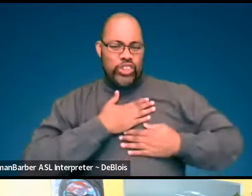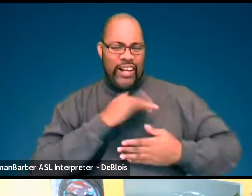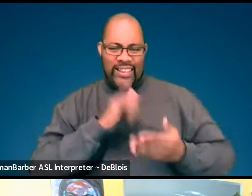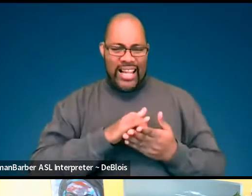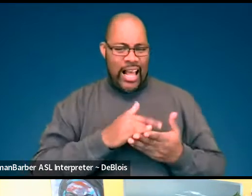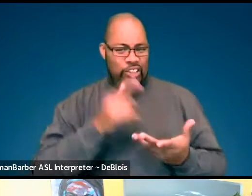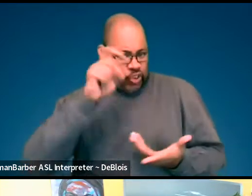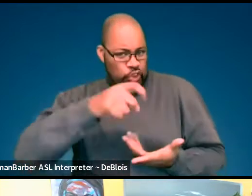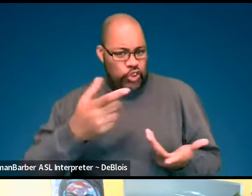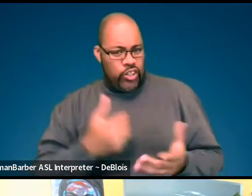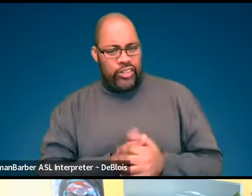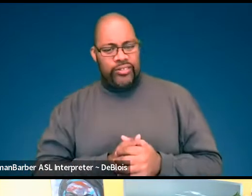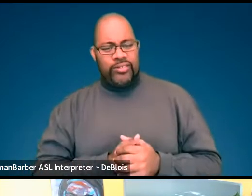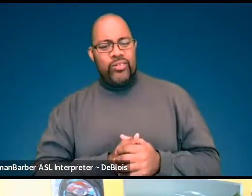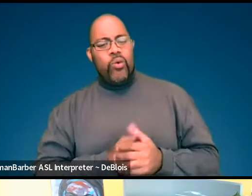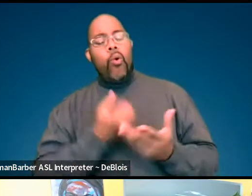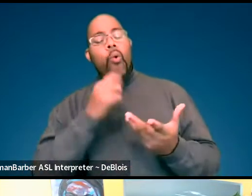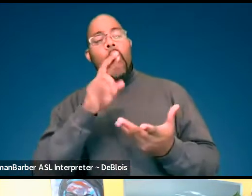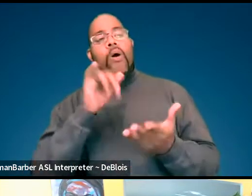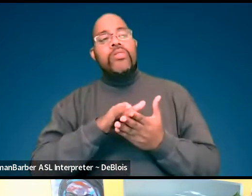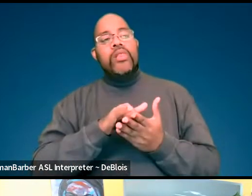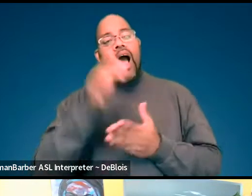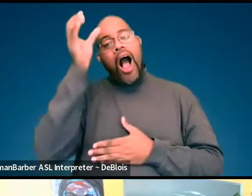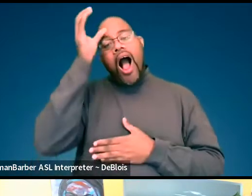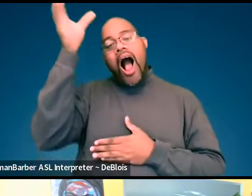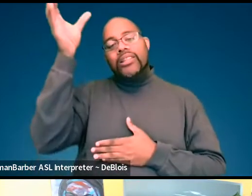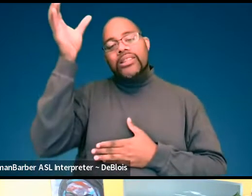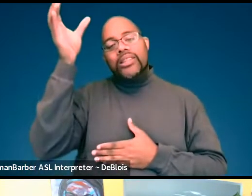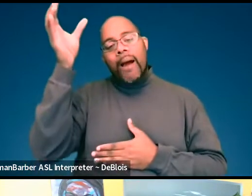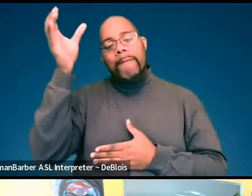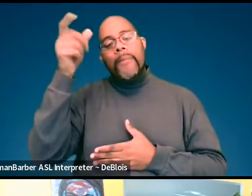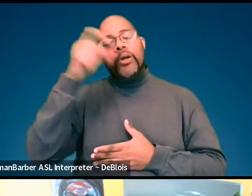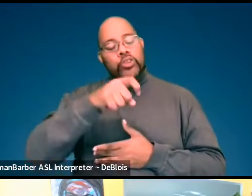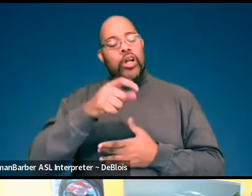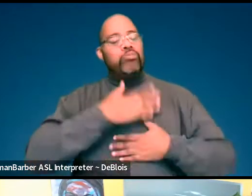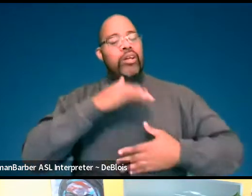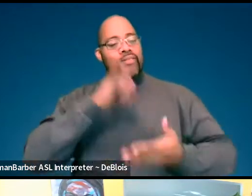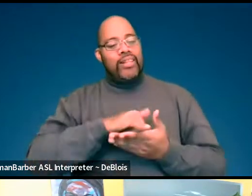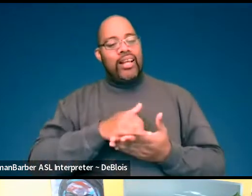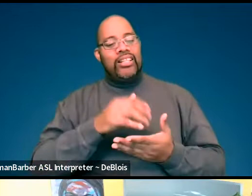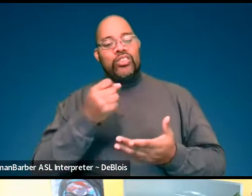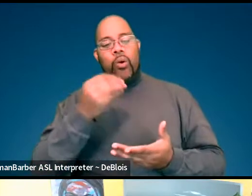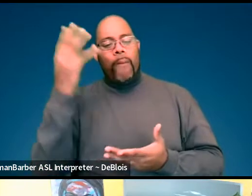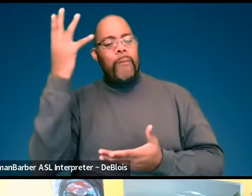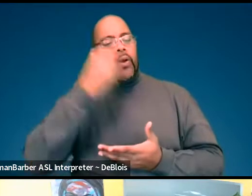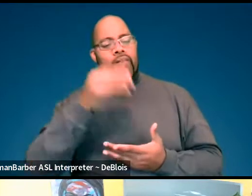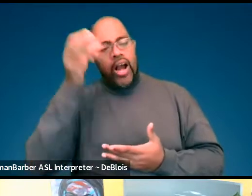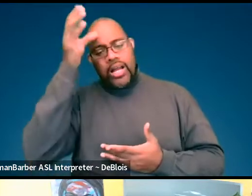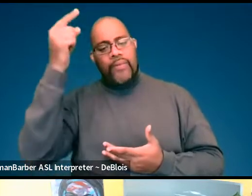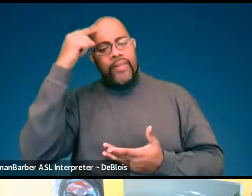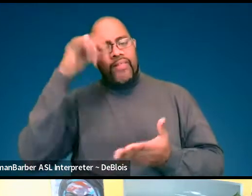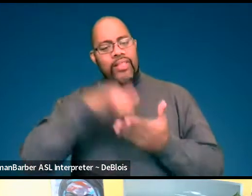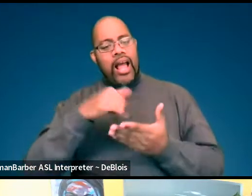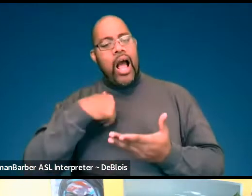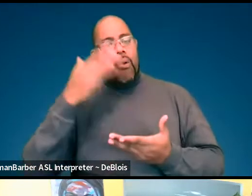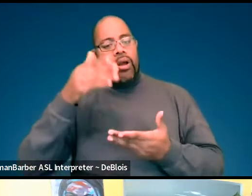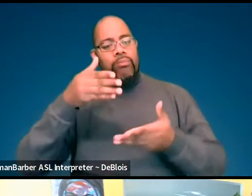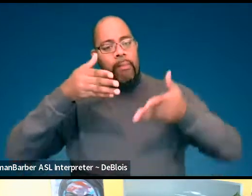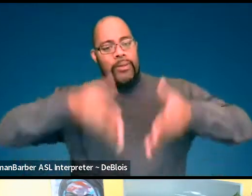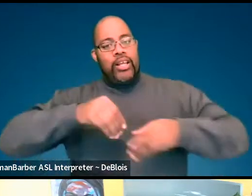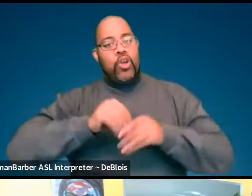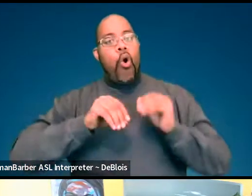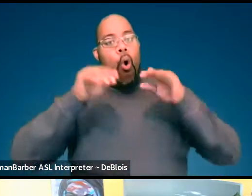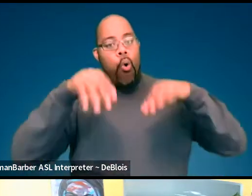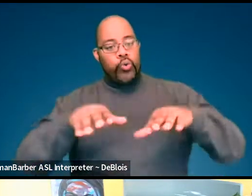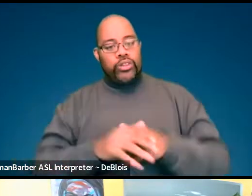as they should, or the concept of it as much as they should. Like, it's such a beautiful concept to think that I'm going to be buried in the